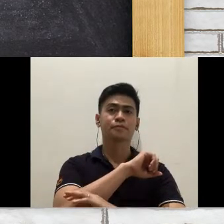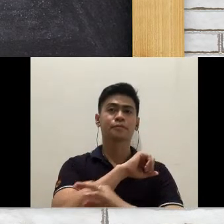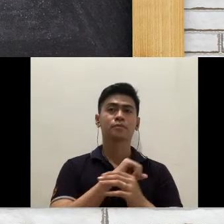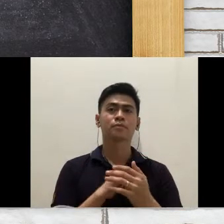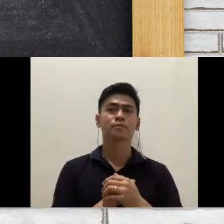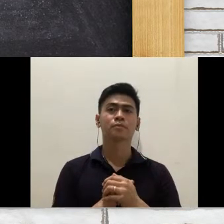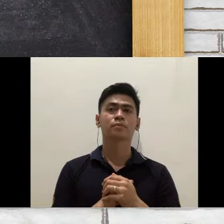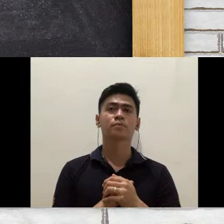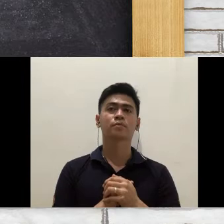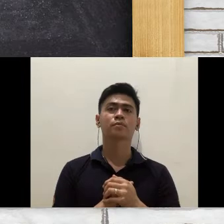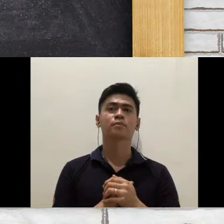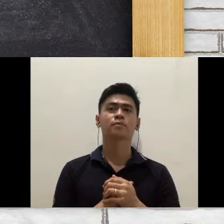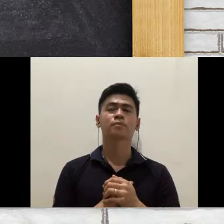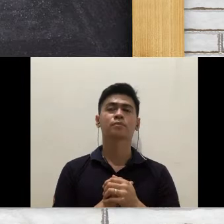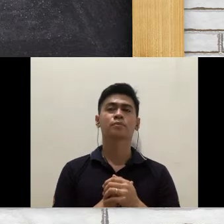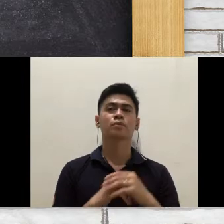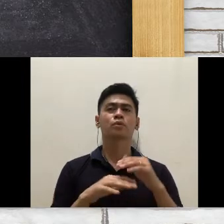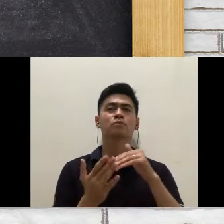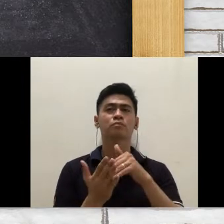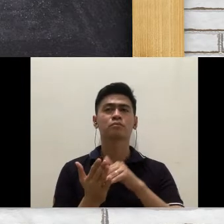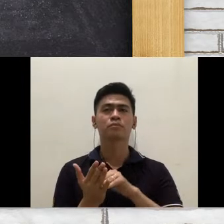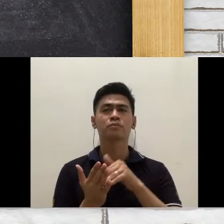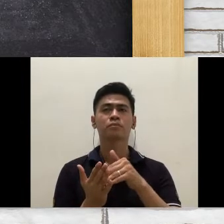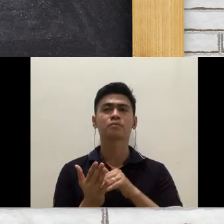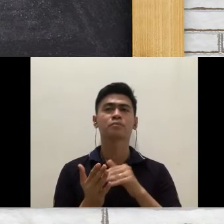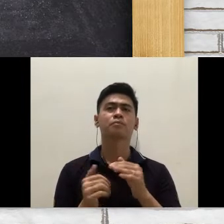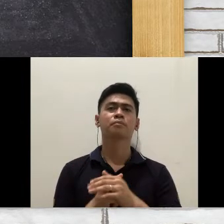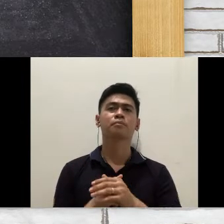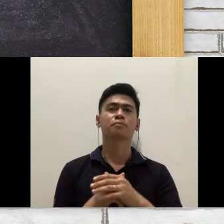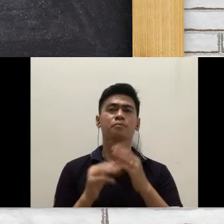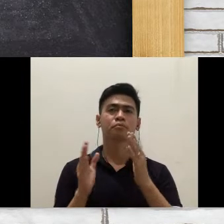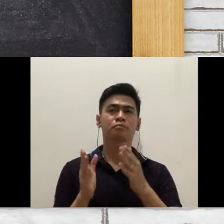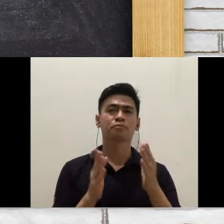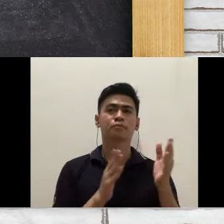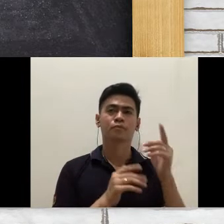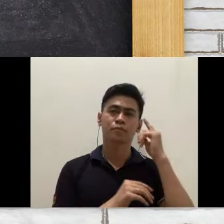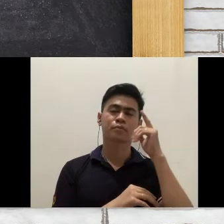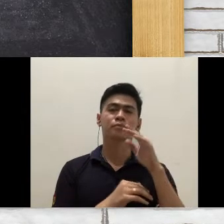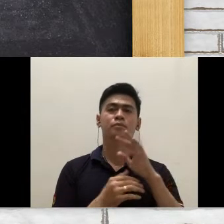demonstrated during COVID-19 crisis.